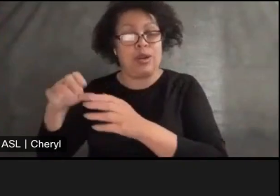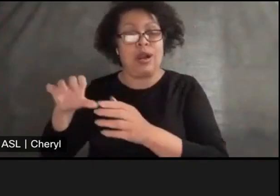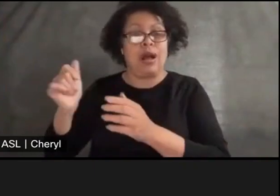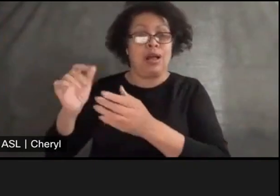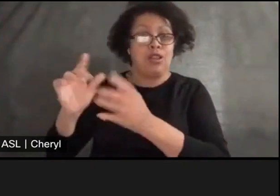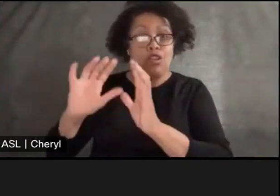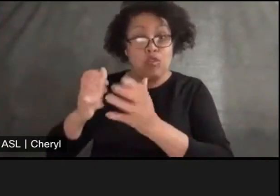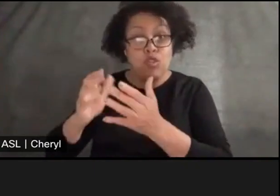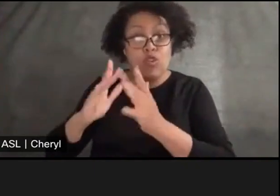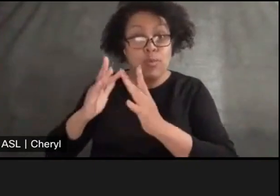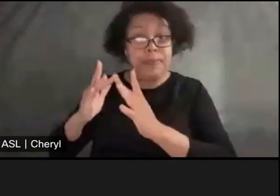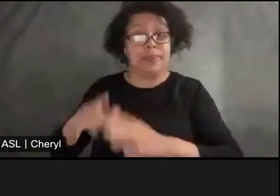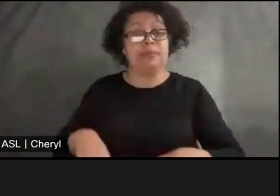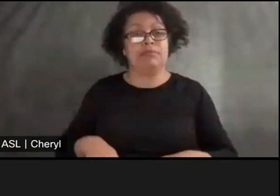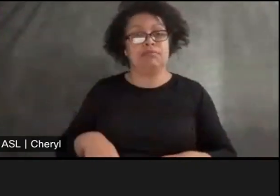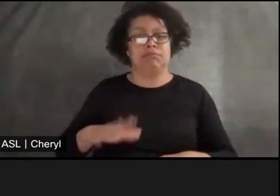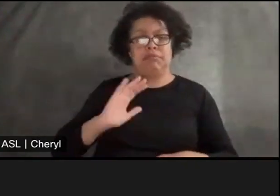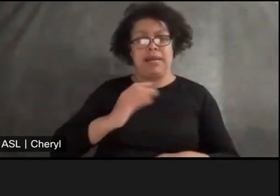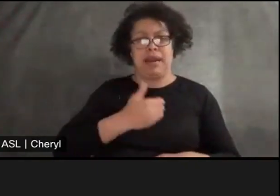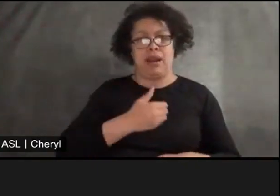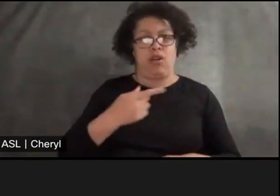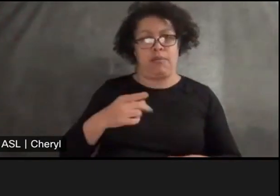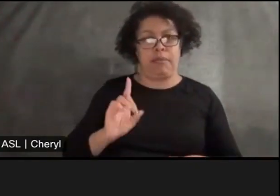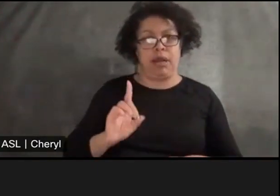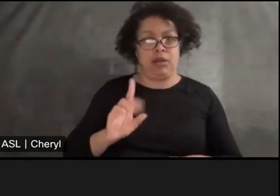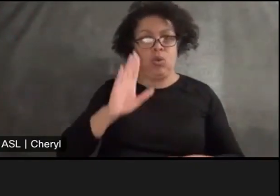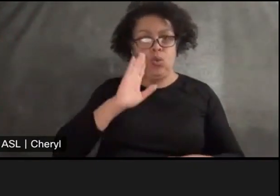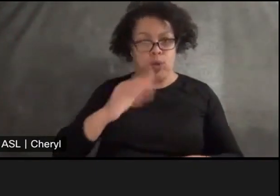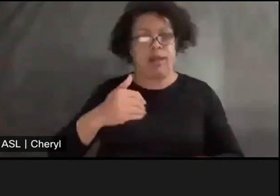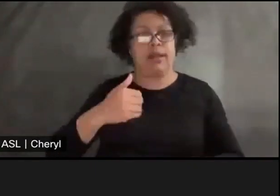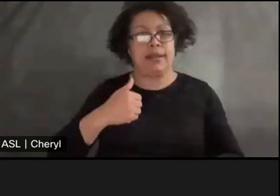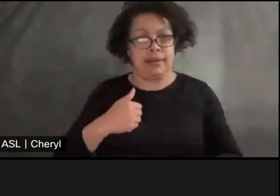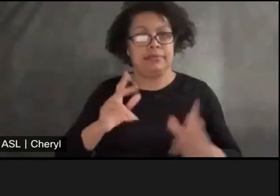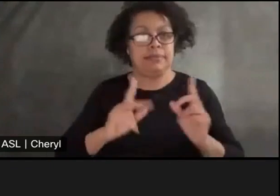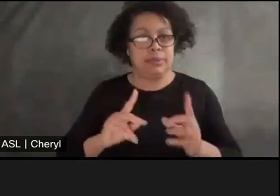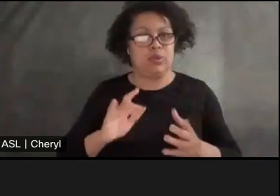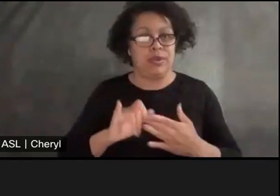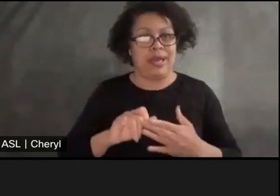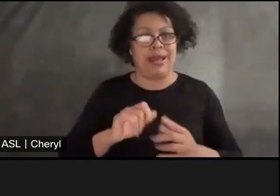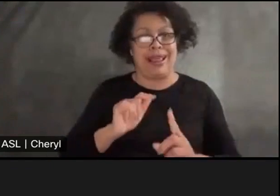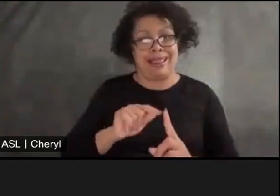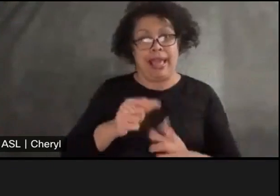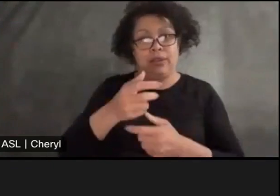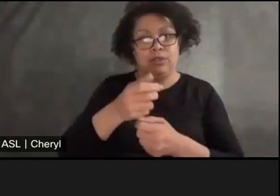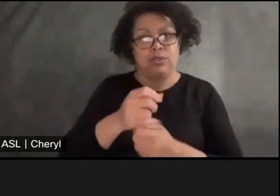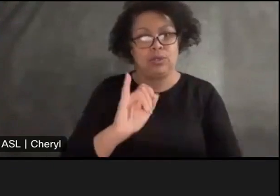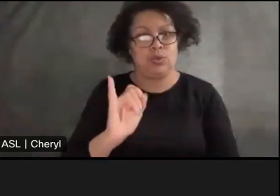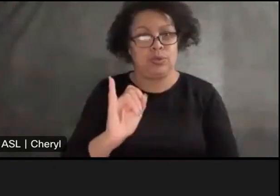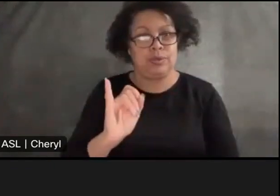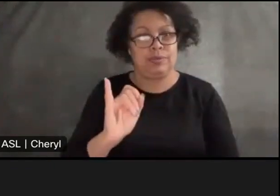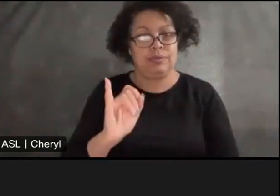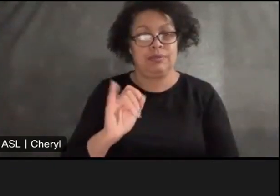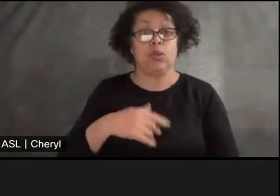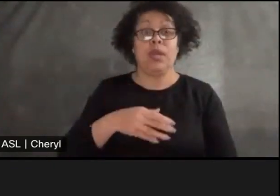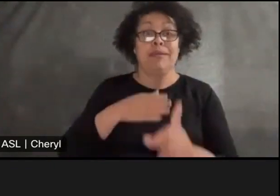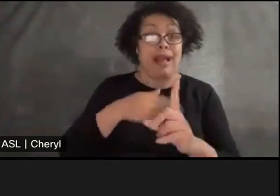our own pods also have people that they trust and that they would go to in times of